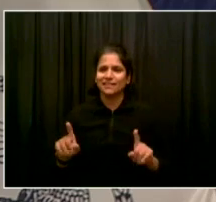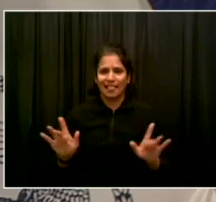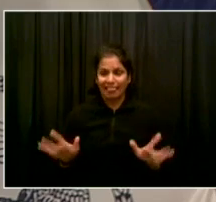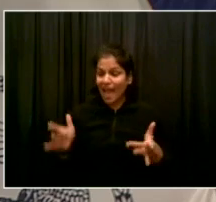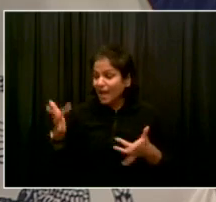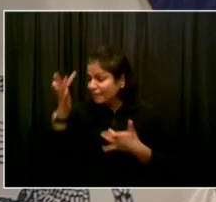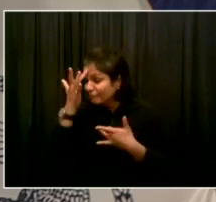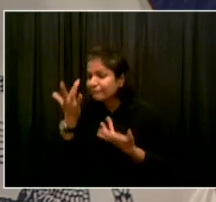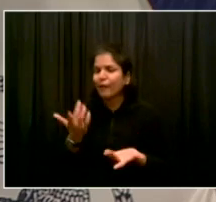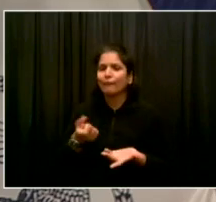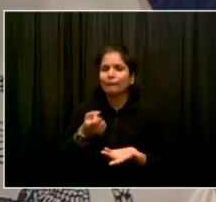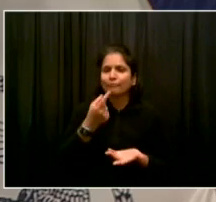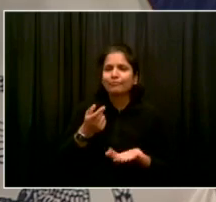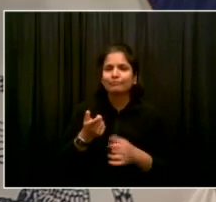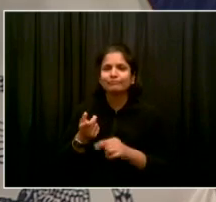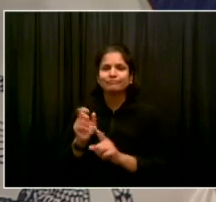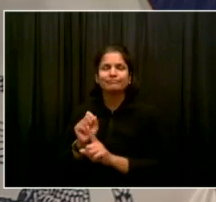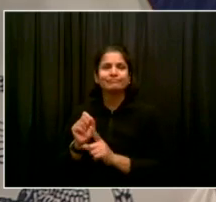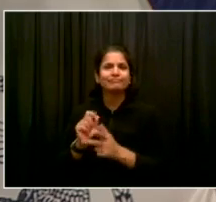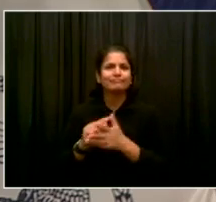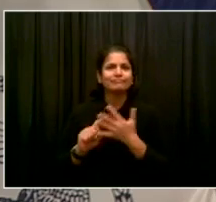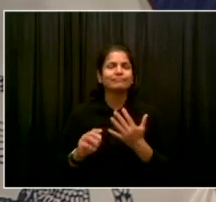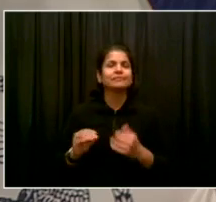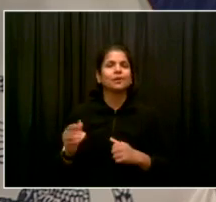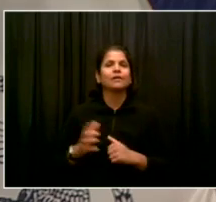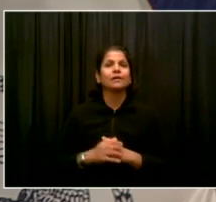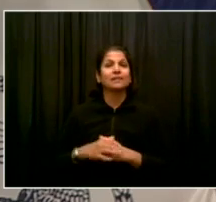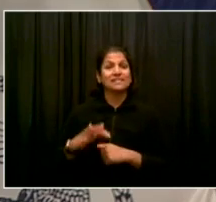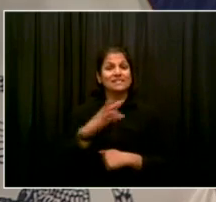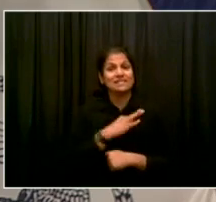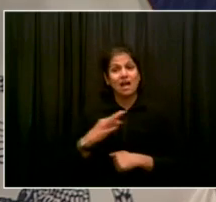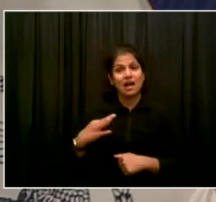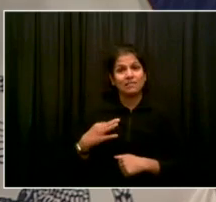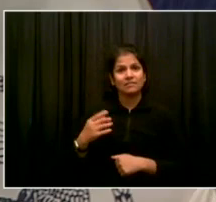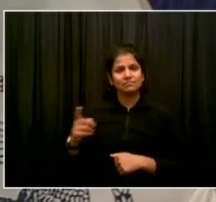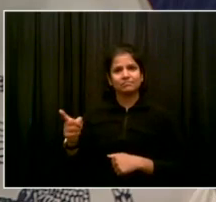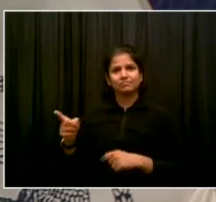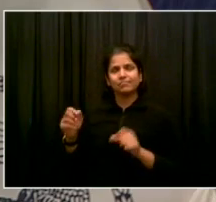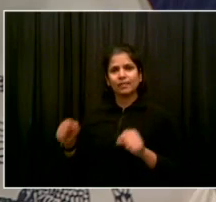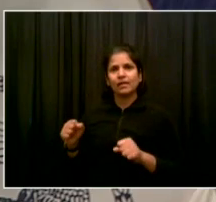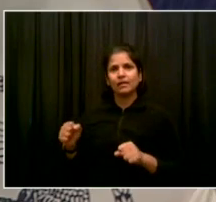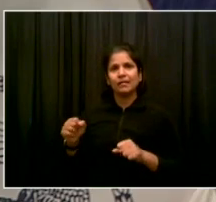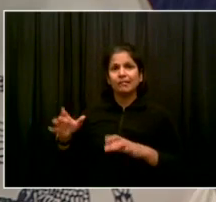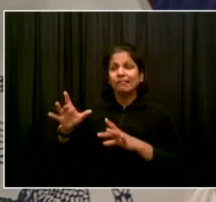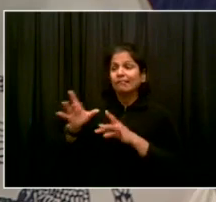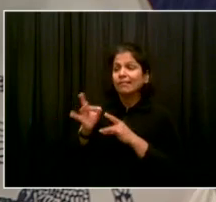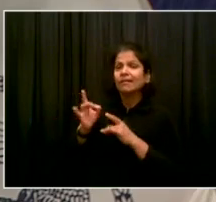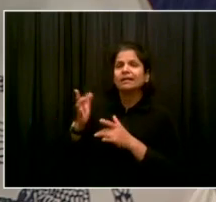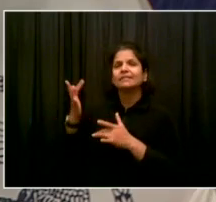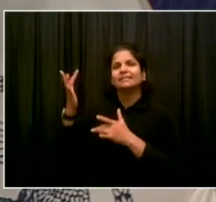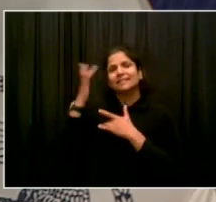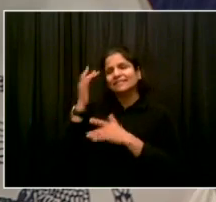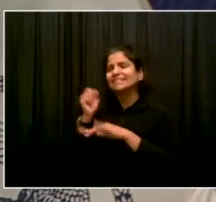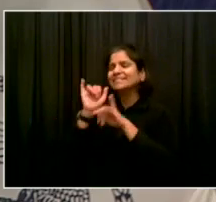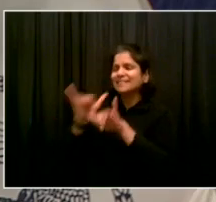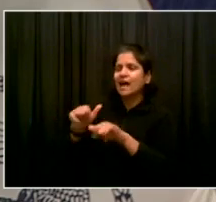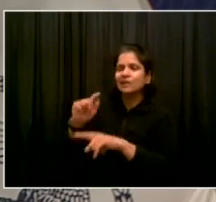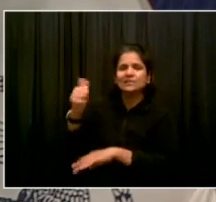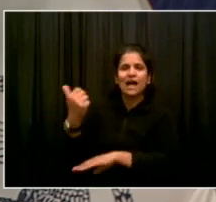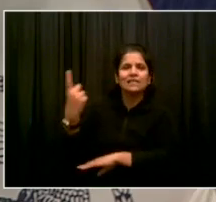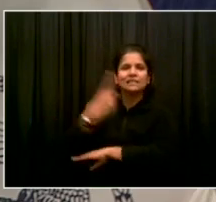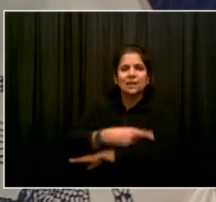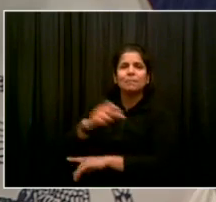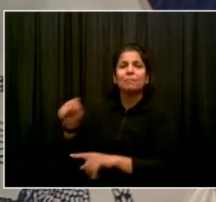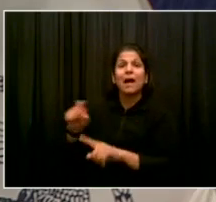the other question is how much staff you need to handle the people you have and how the qualitative reality has changed. So could you talk about what it